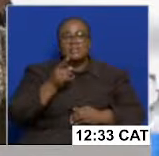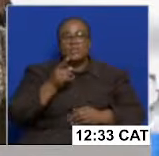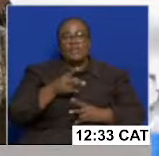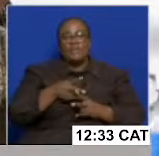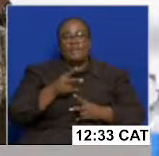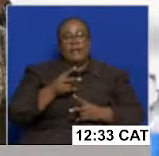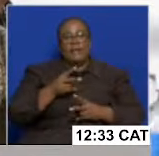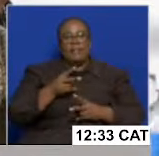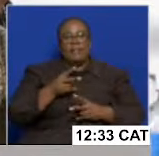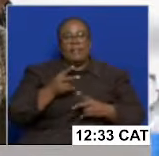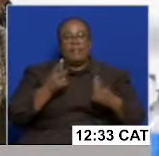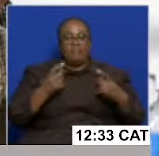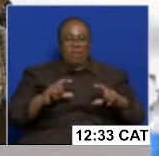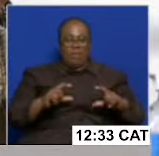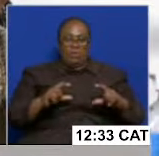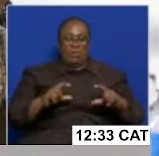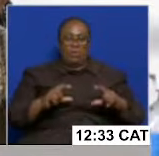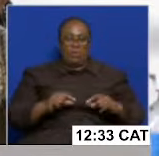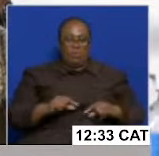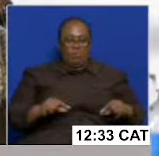at the bottom. Okay.